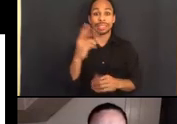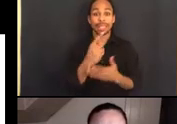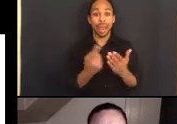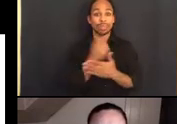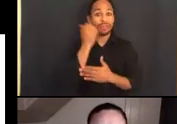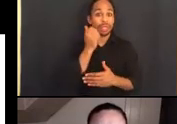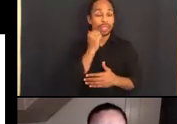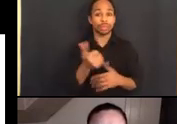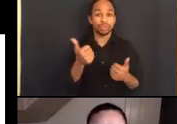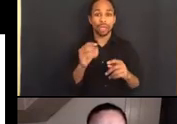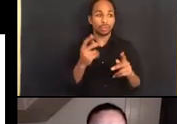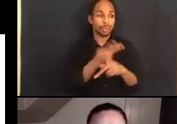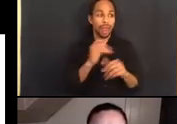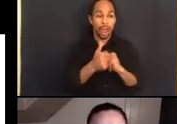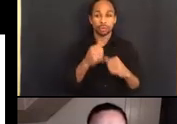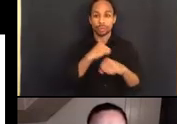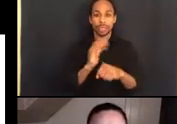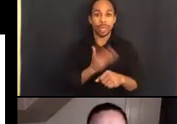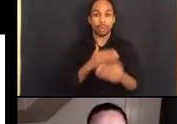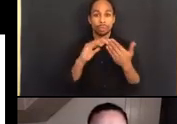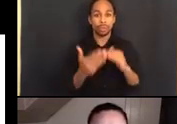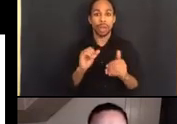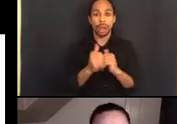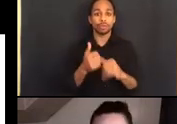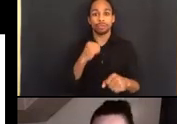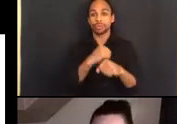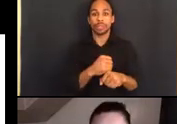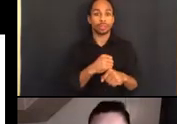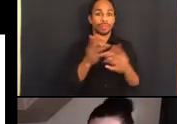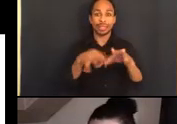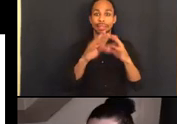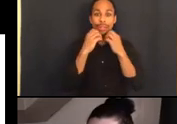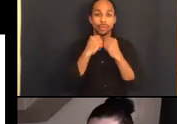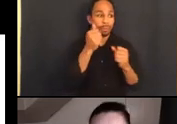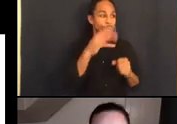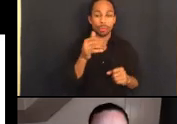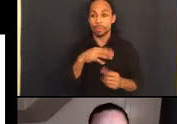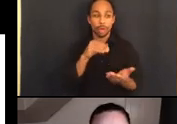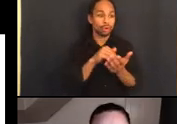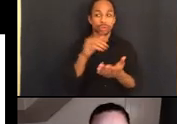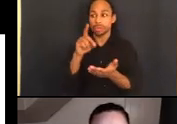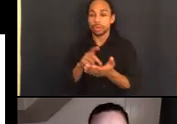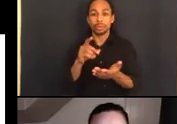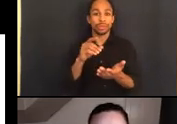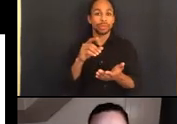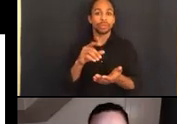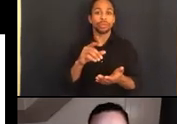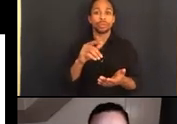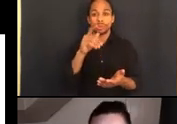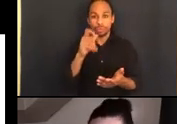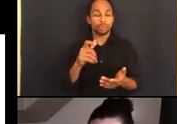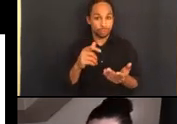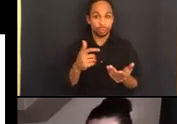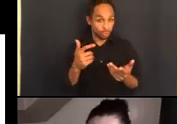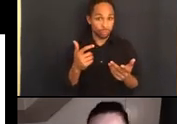do we protect our community and protect the essential women and men that every day are risking their lives to keep food coming on our table,